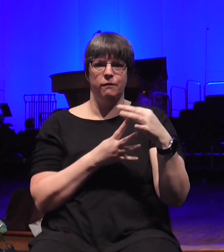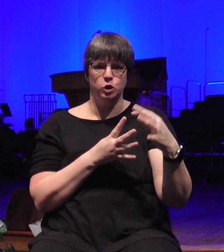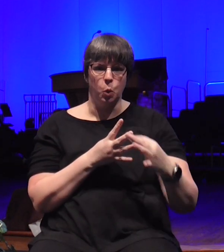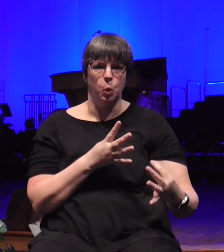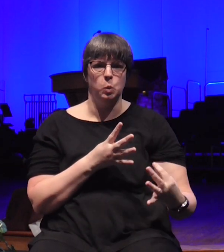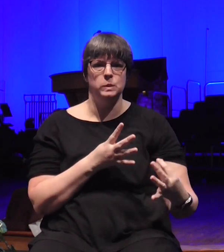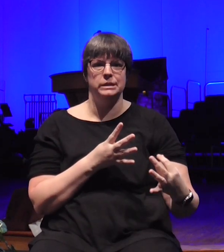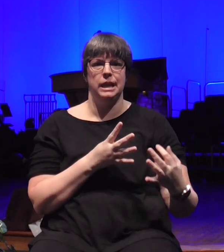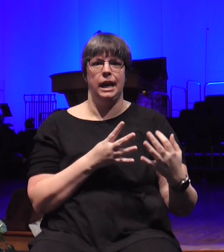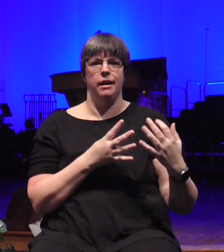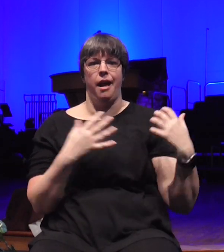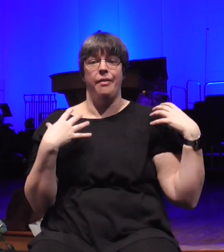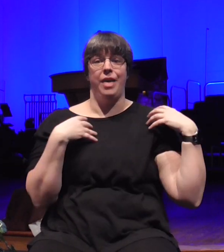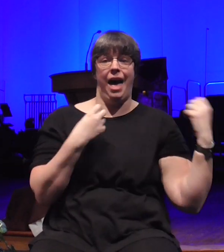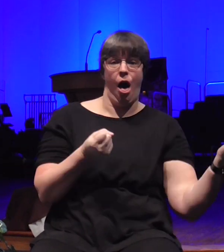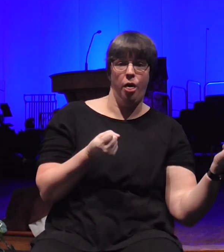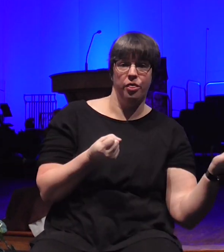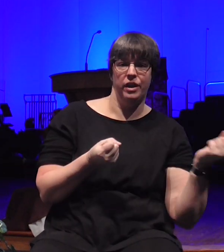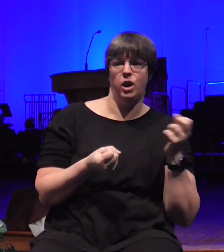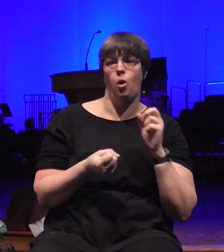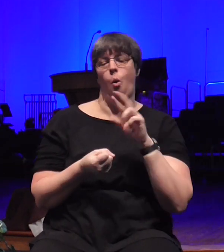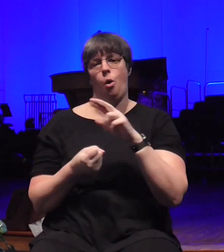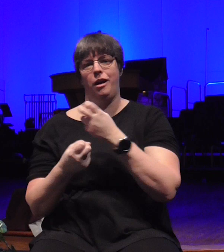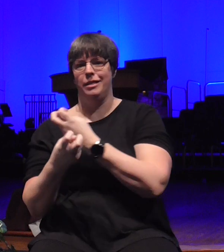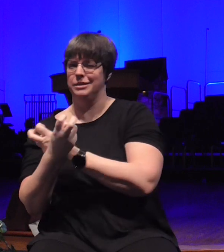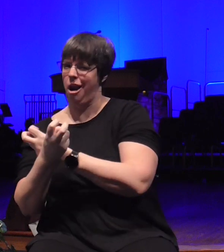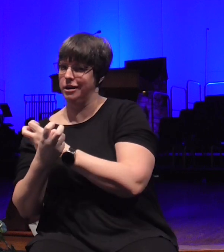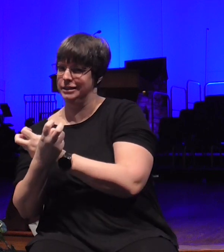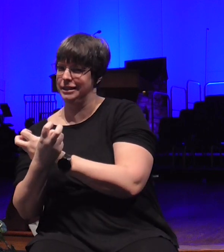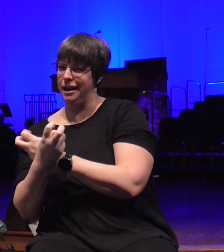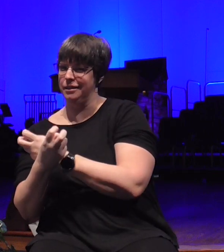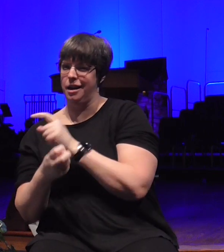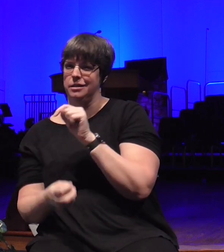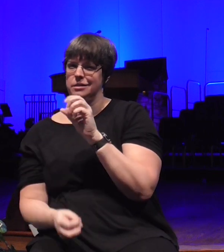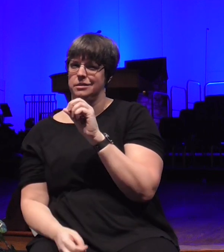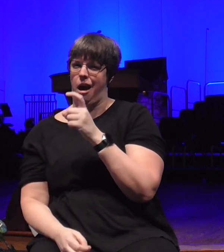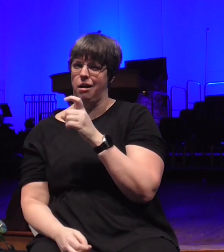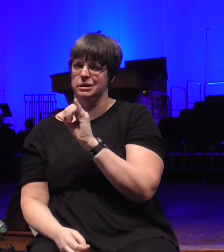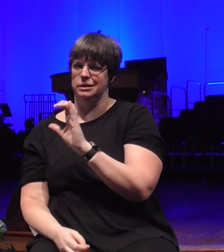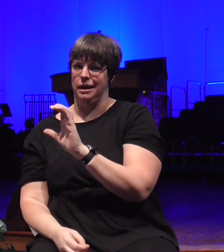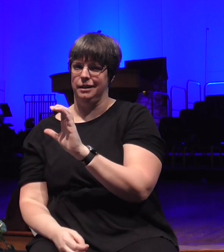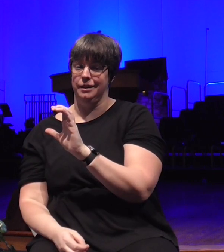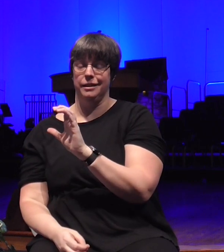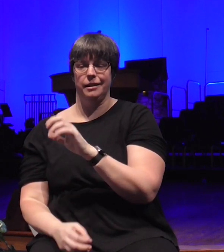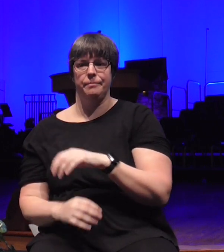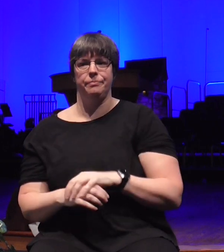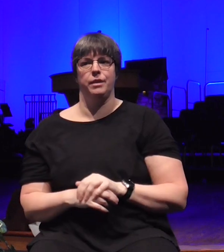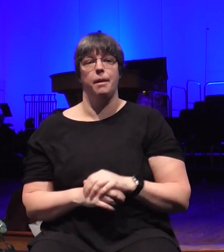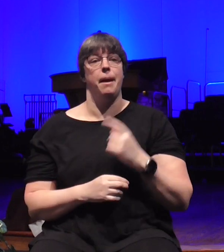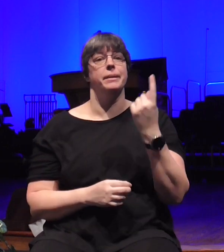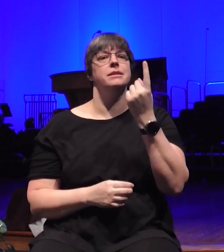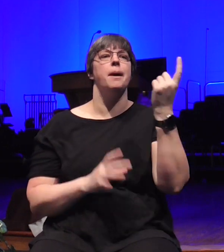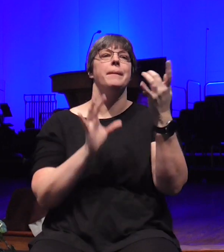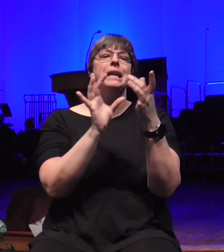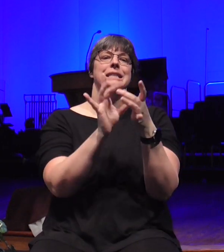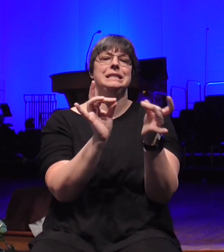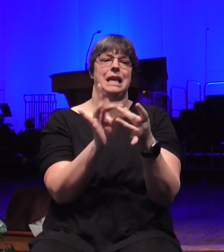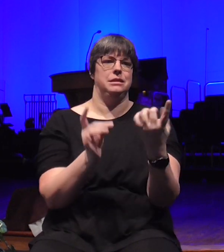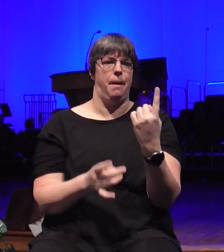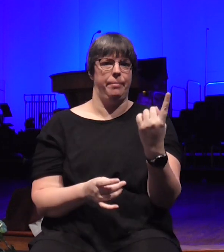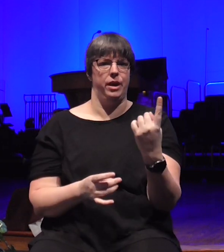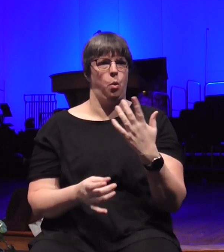the healthy or the toxic. Maybe it's what somebody says. What's my choice going to be